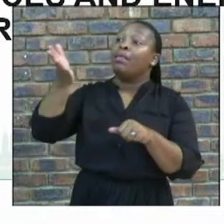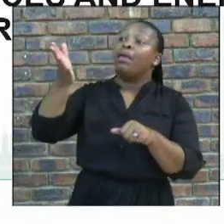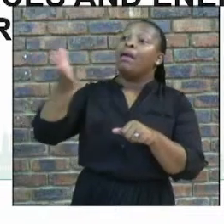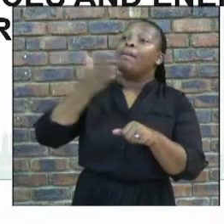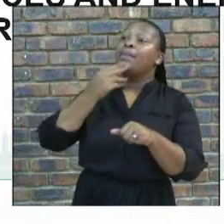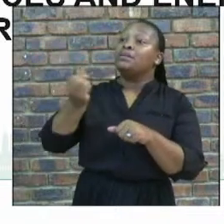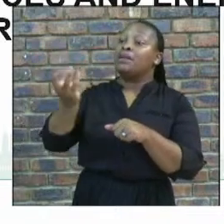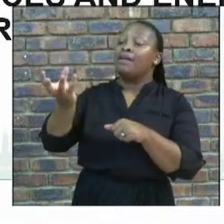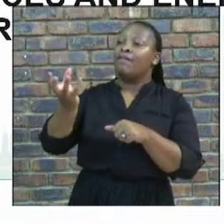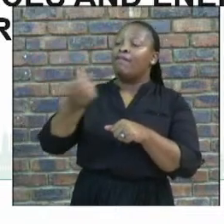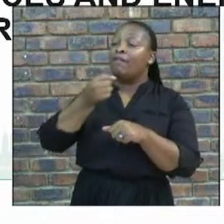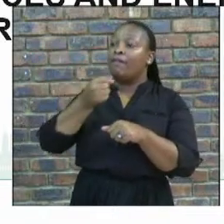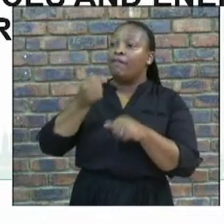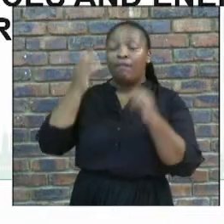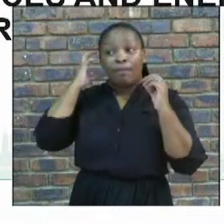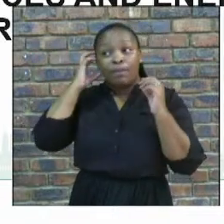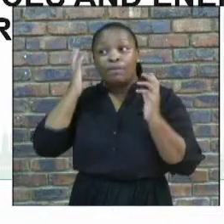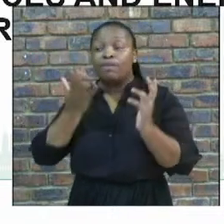Mics.